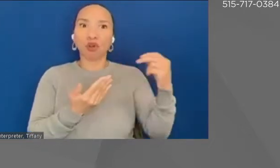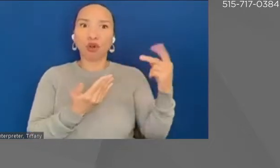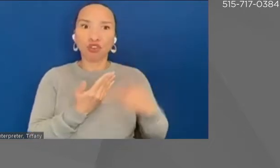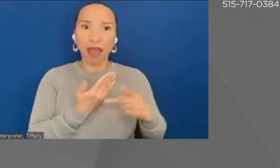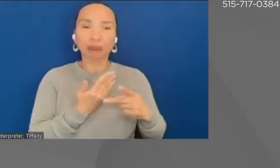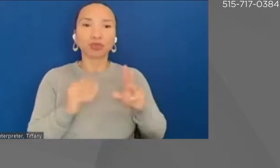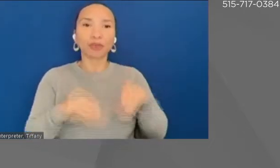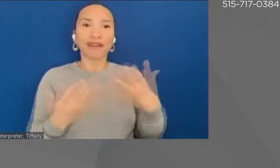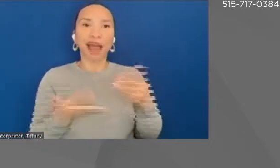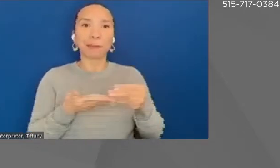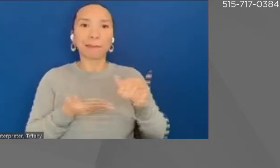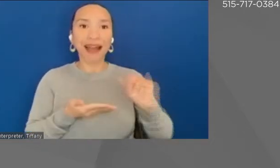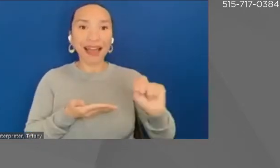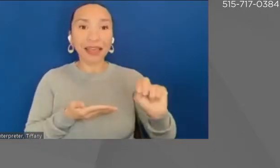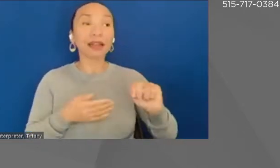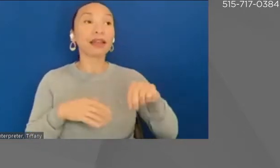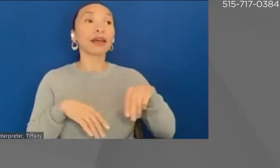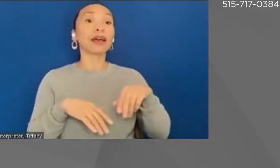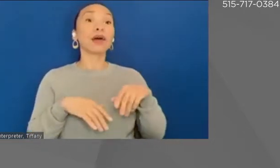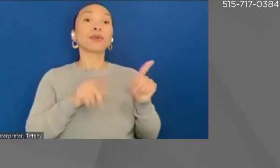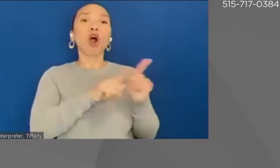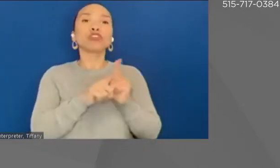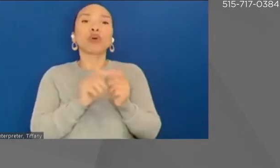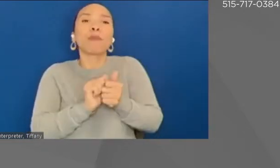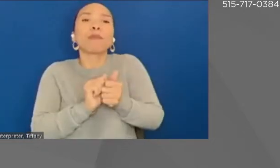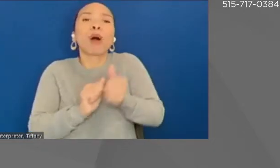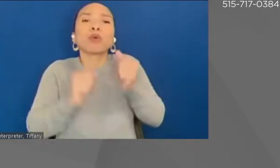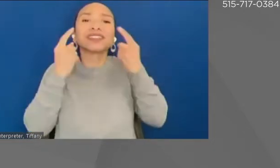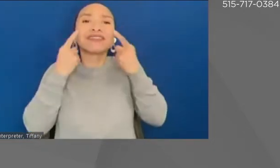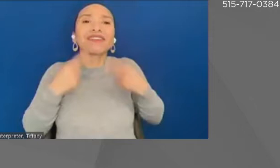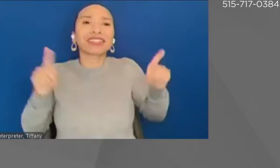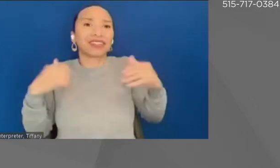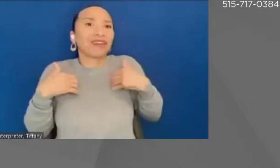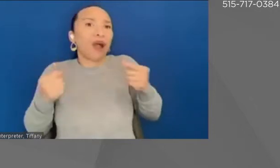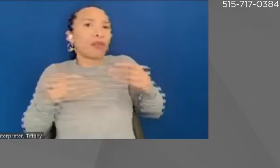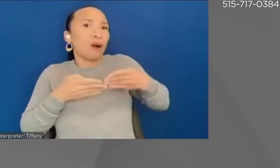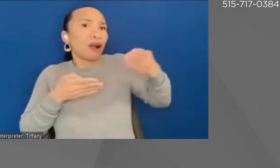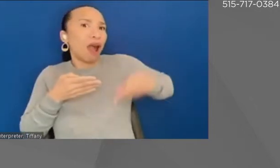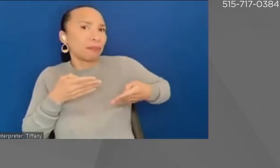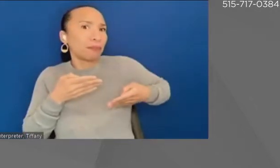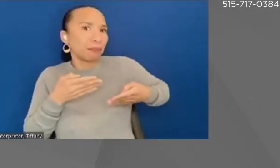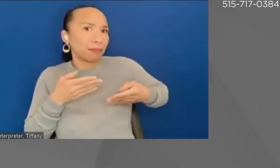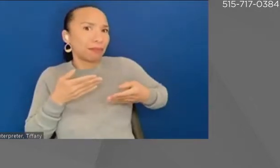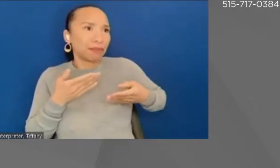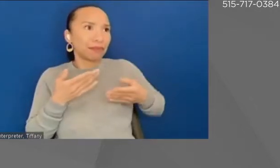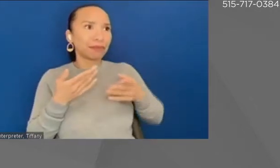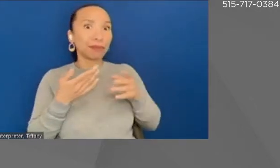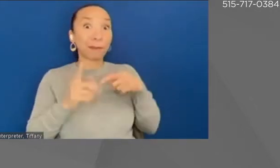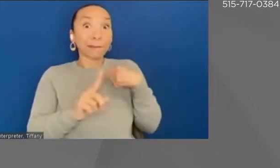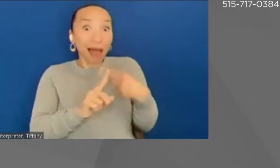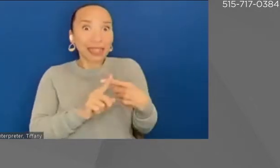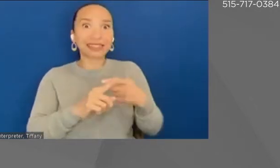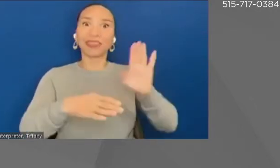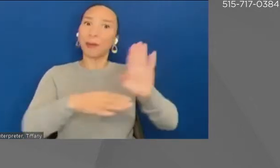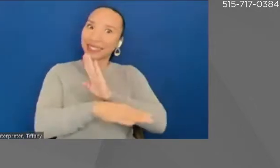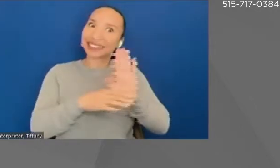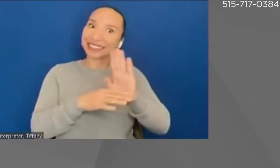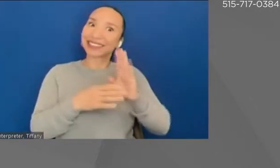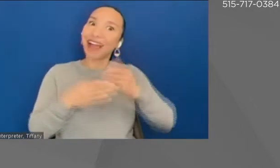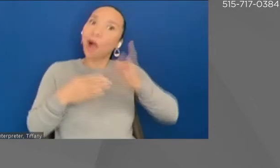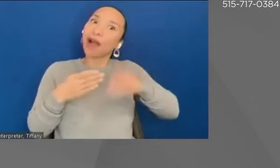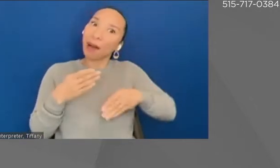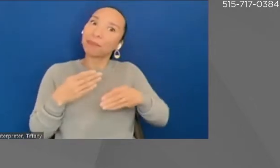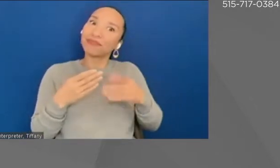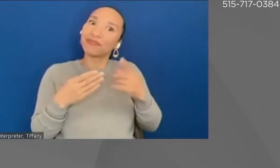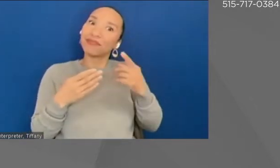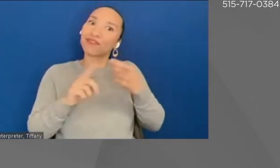also really how can we get the most effective health outcomes as well as the business outcomes from the retailer side. So